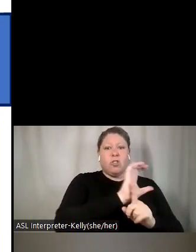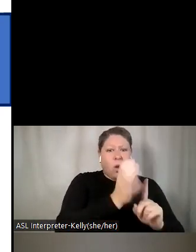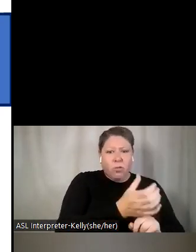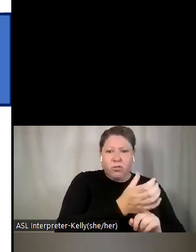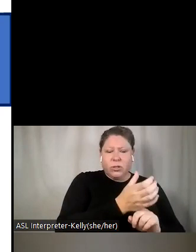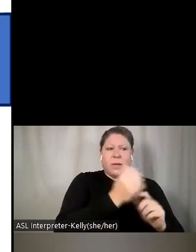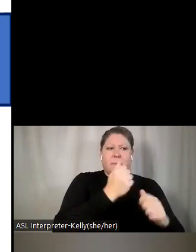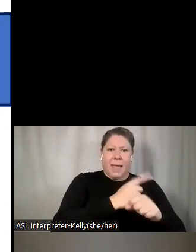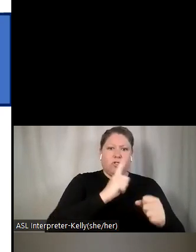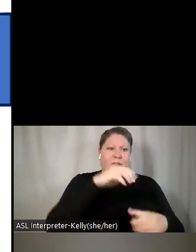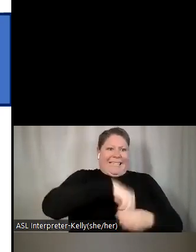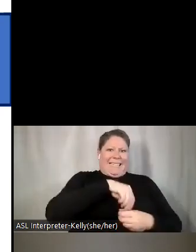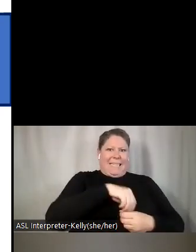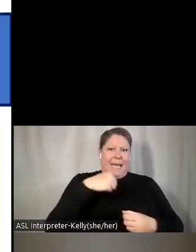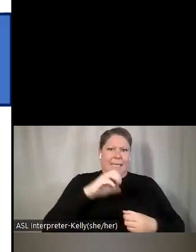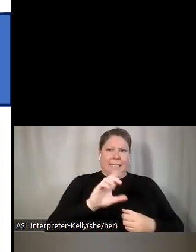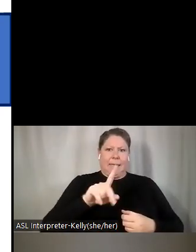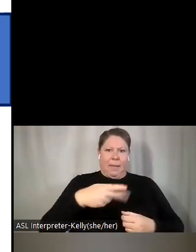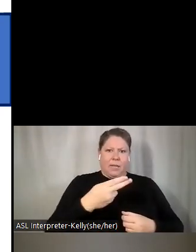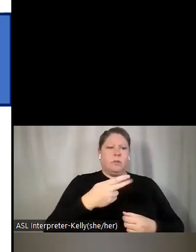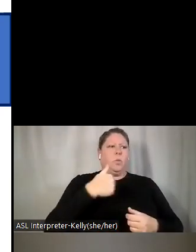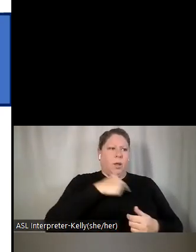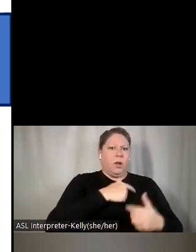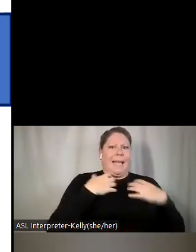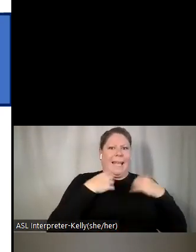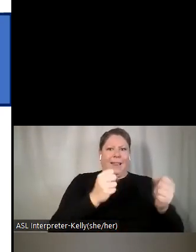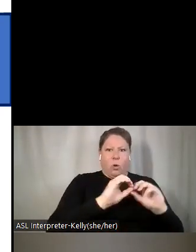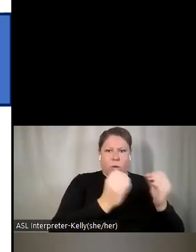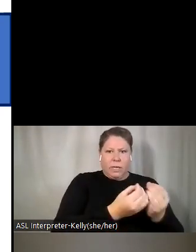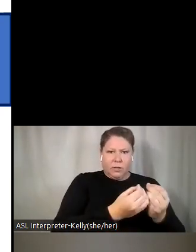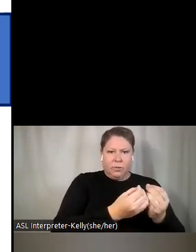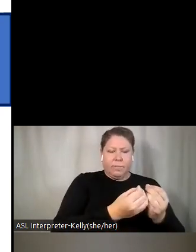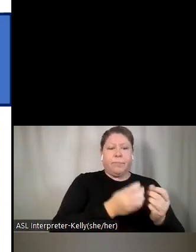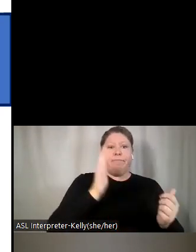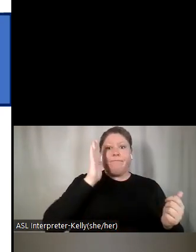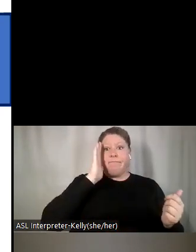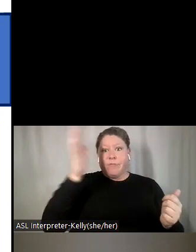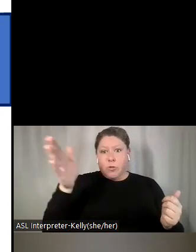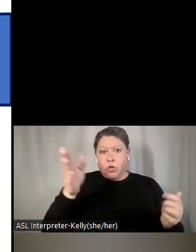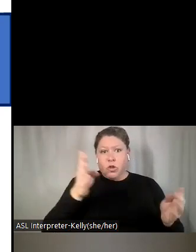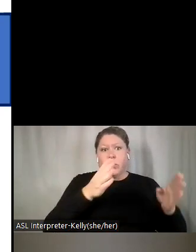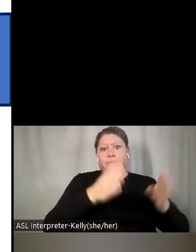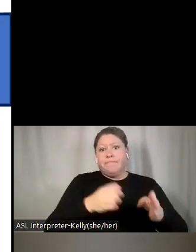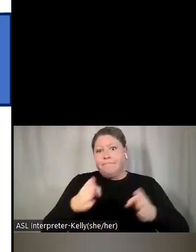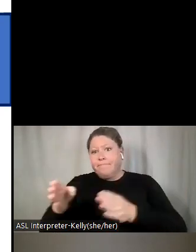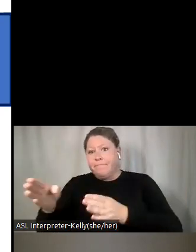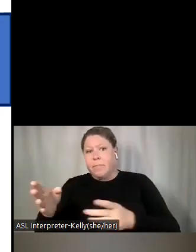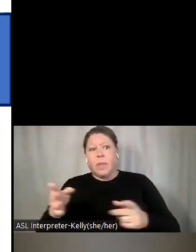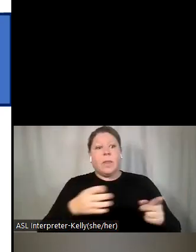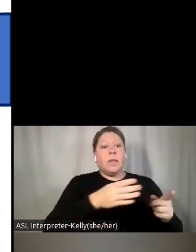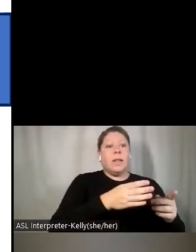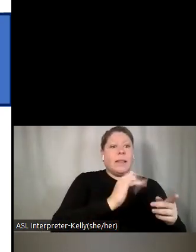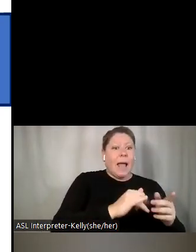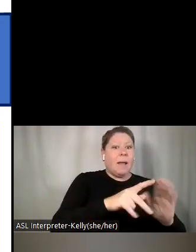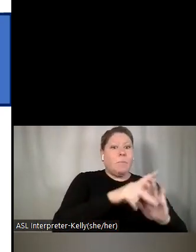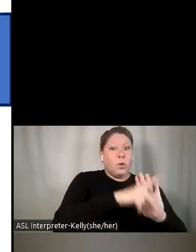healing organization. In future phases, after we're looking internally, we're going to be working to apply these same principles